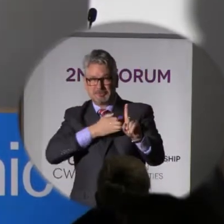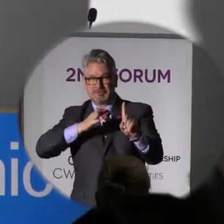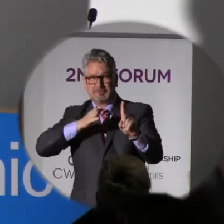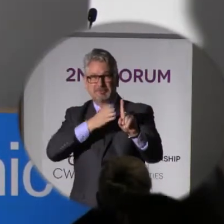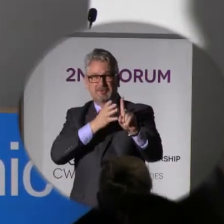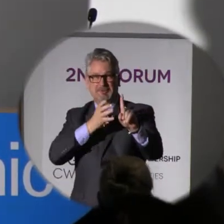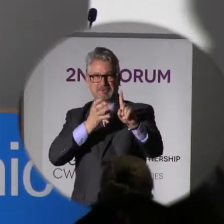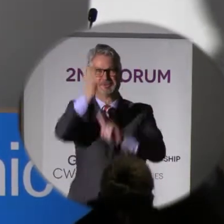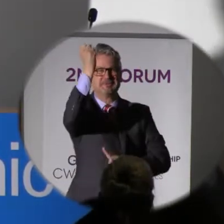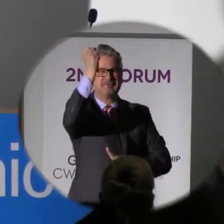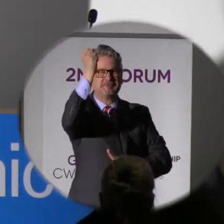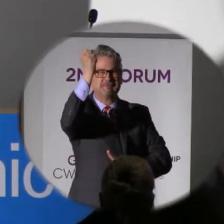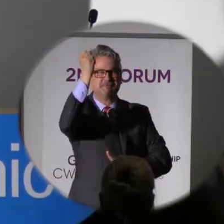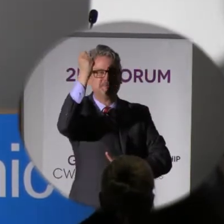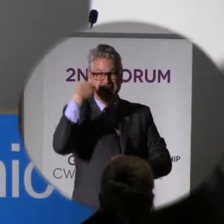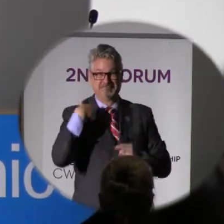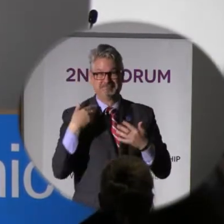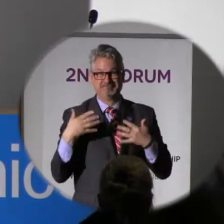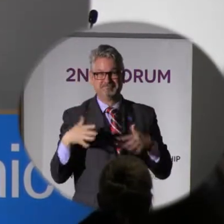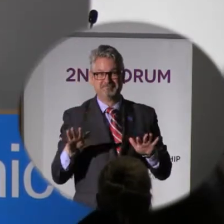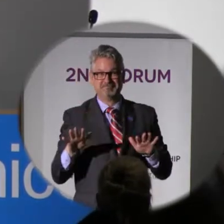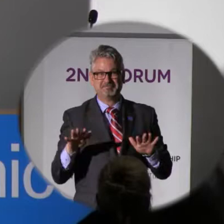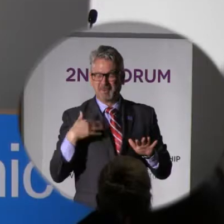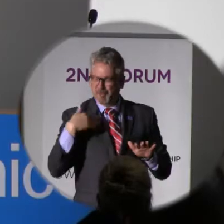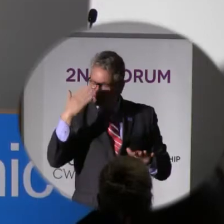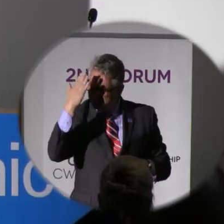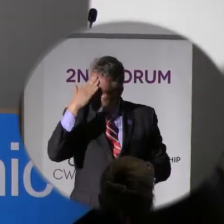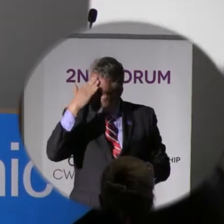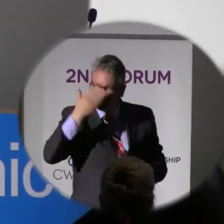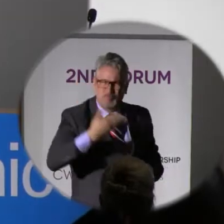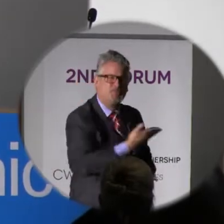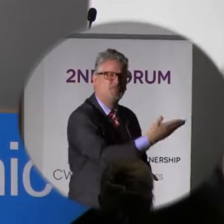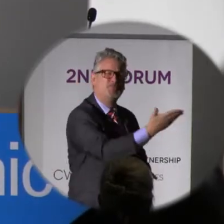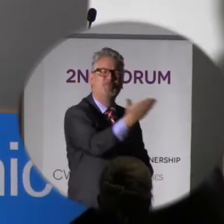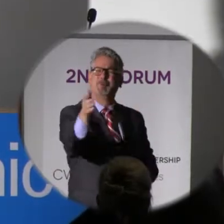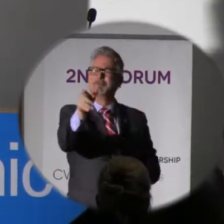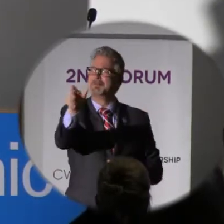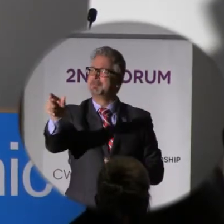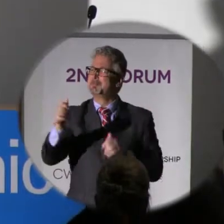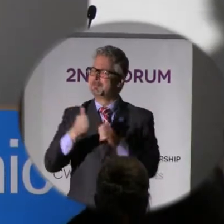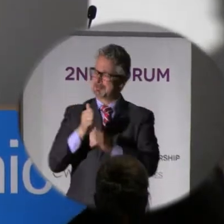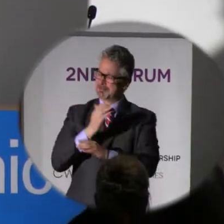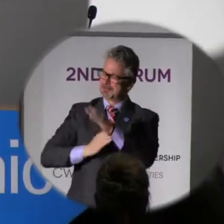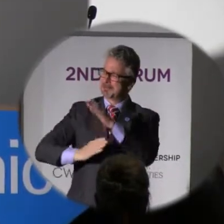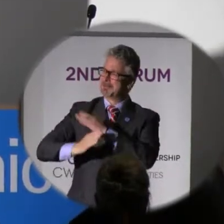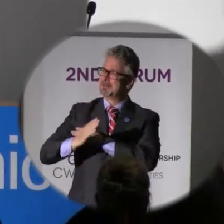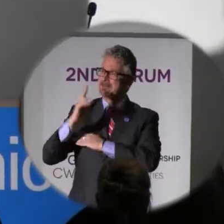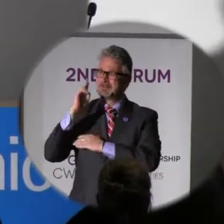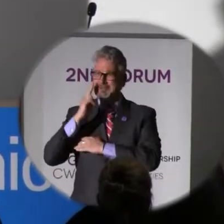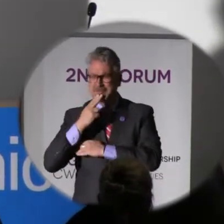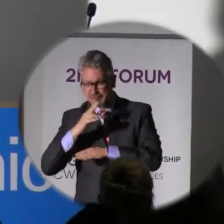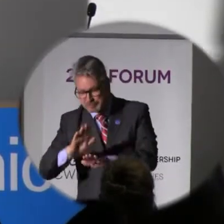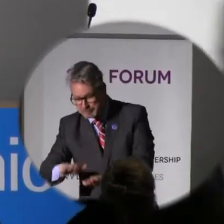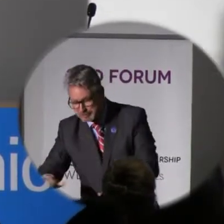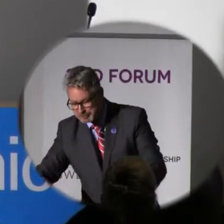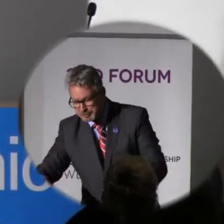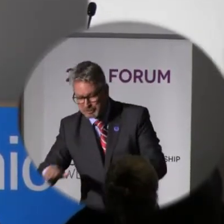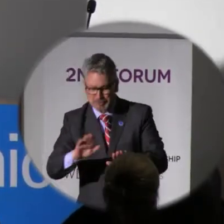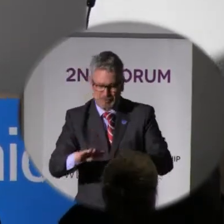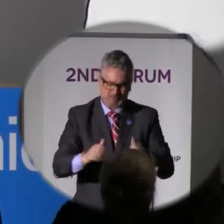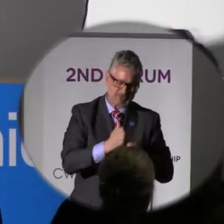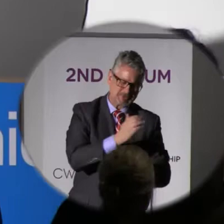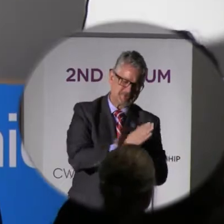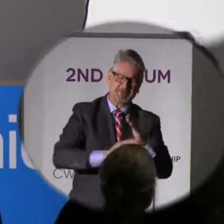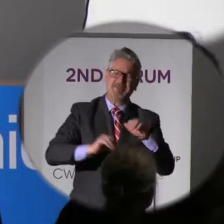I had dreams, and you find a way to achieve them. You do. And I know you people with